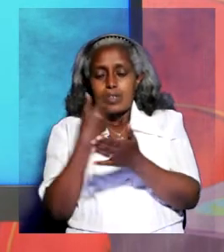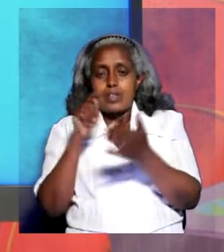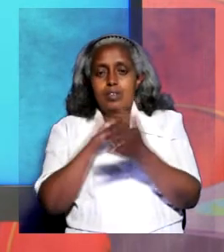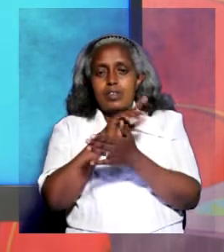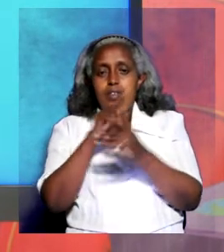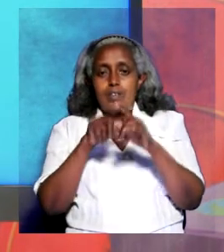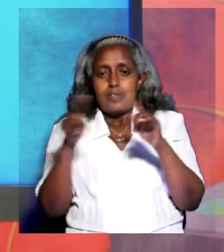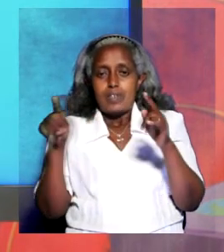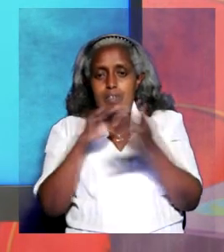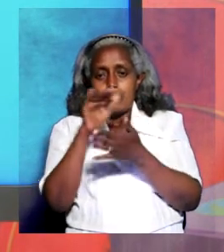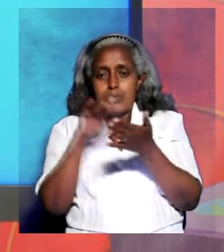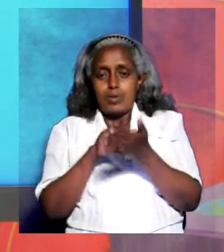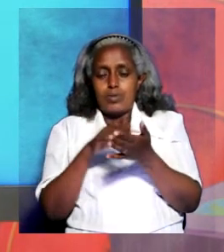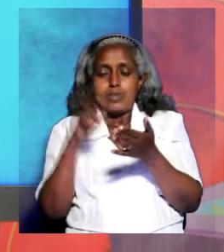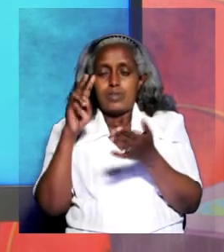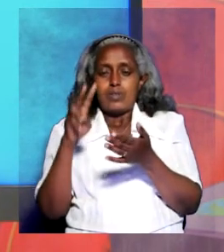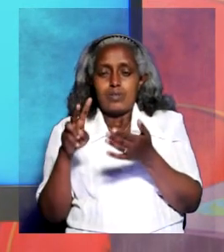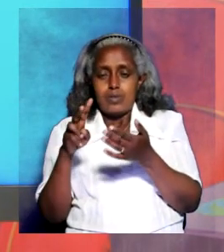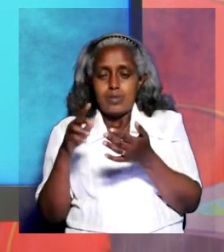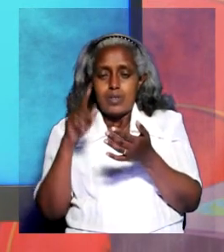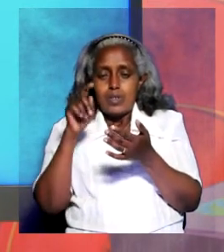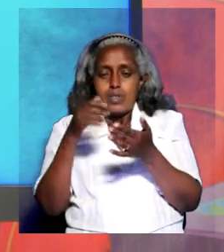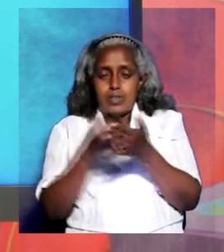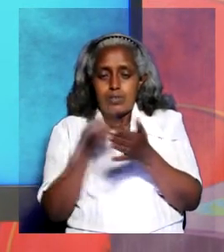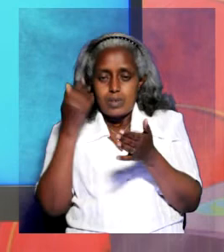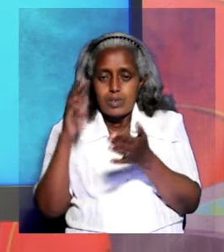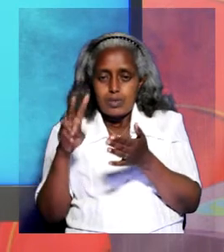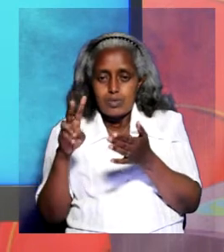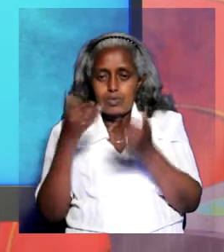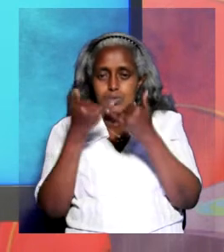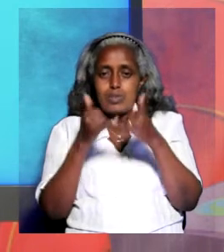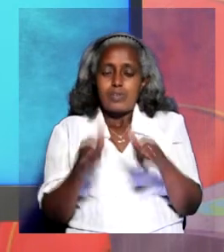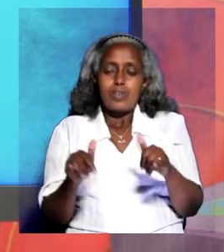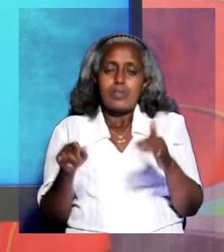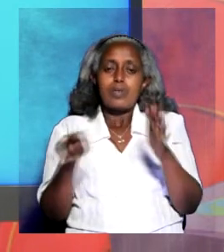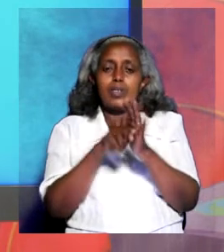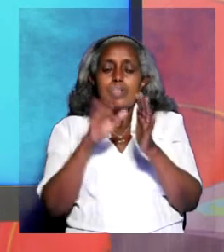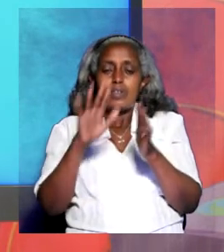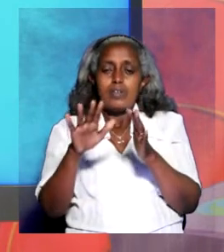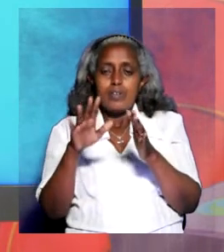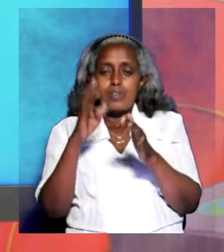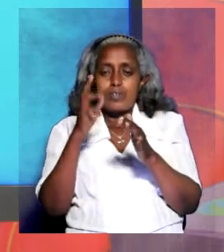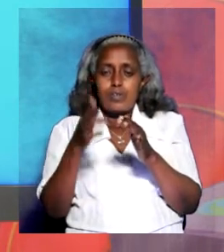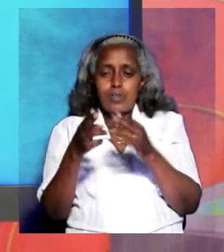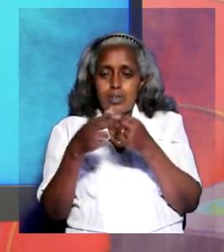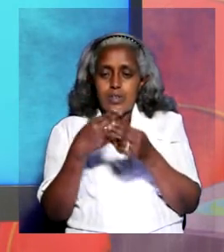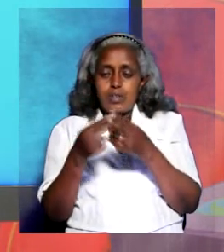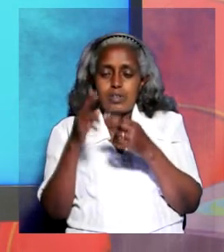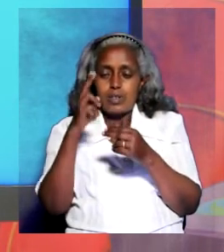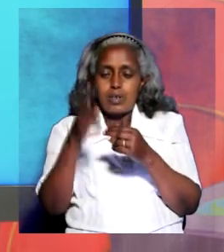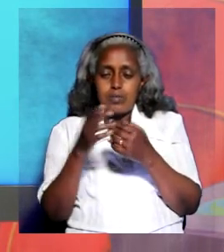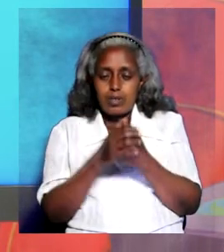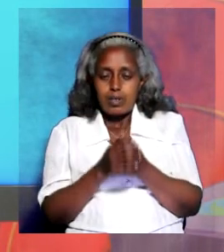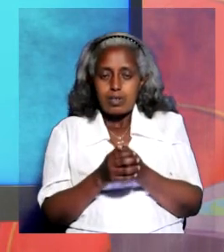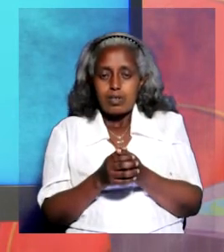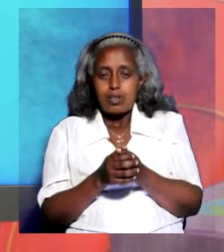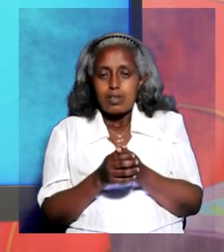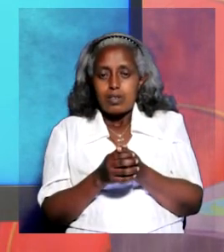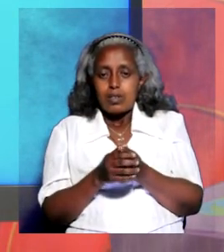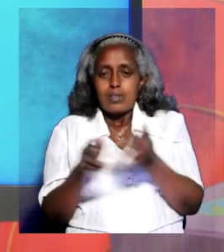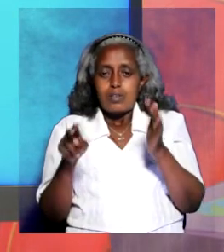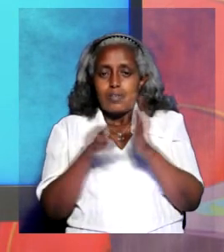between the two, you get x minus 2, divide by negative 5 to get lambda, divide by negative